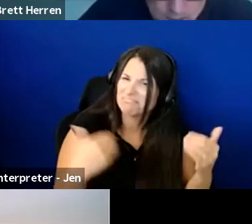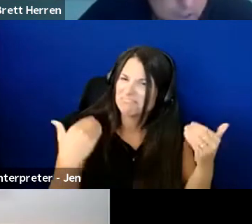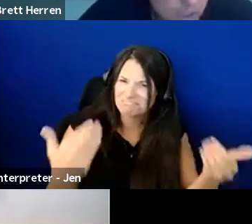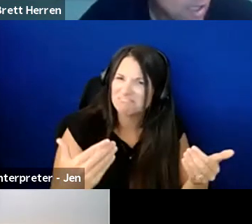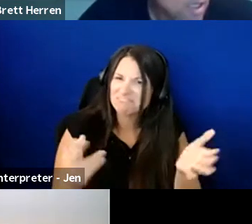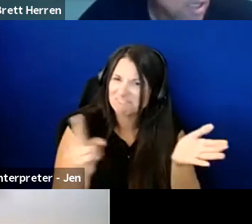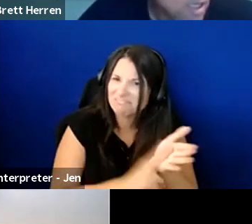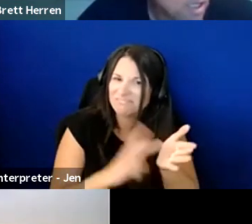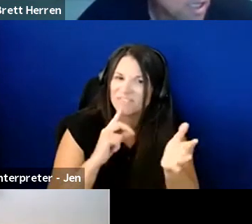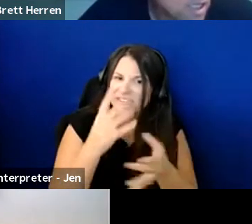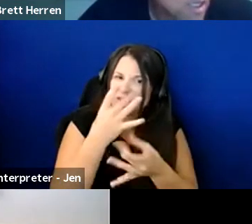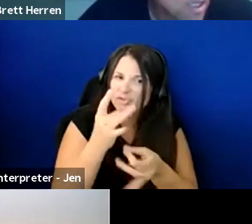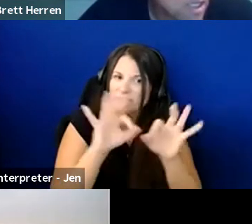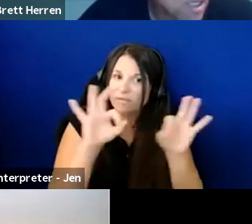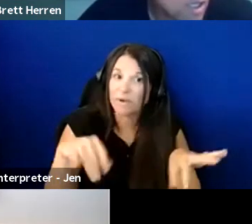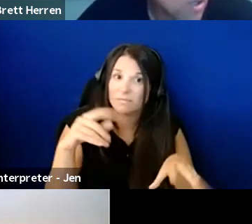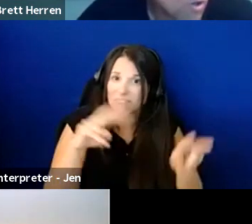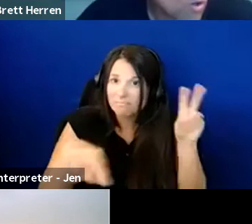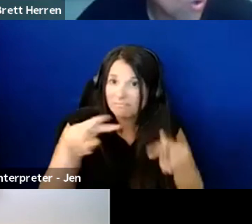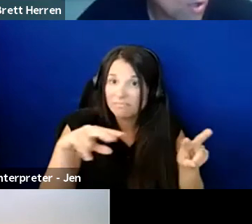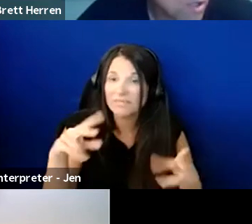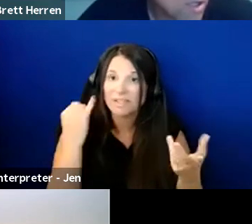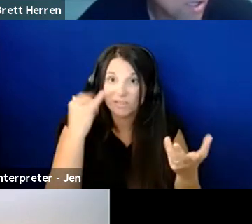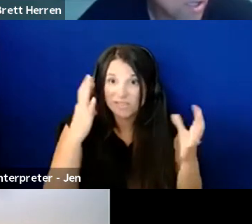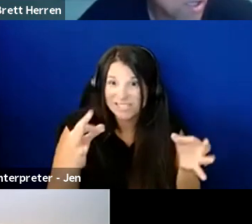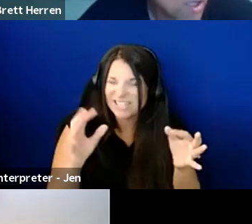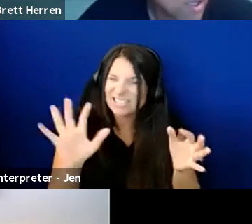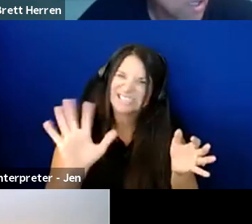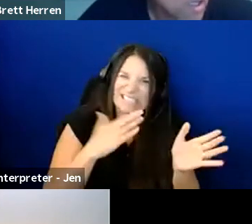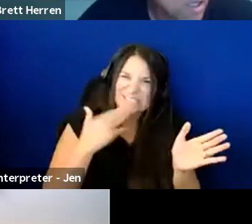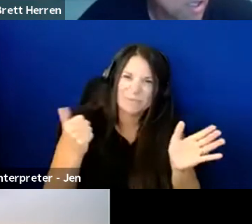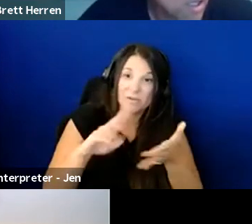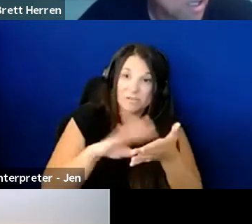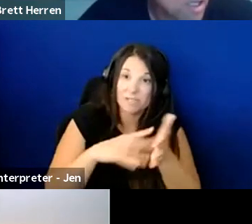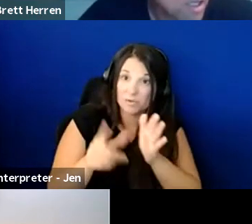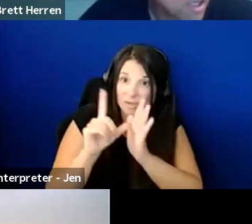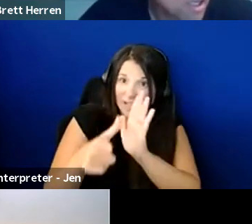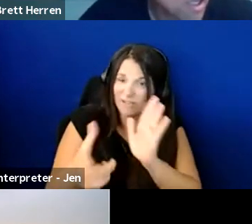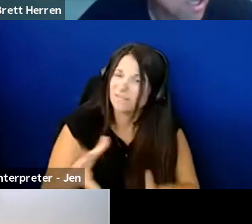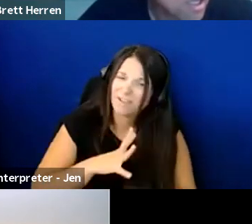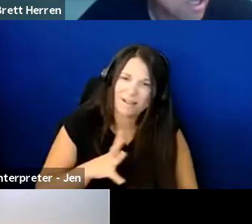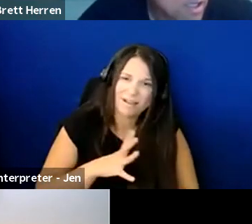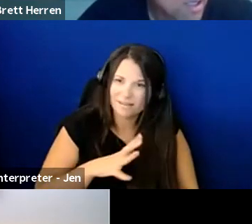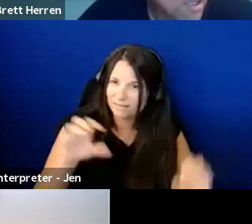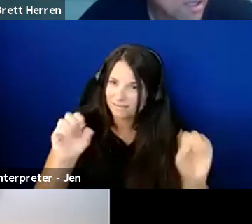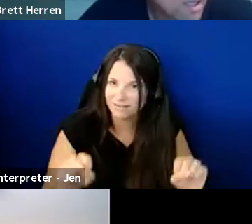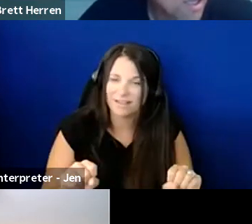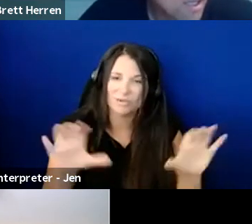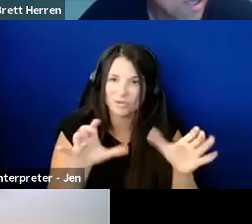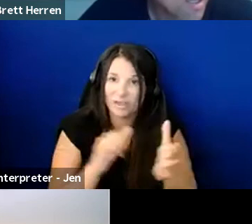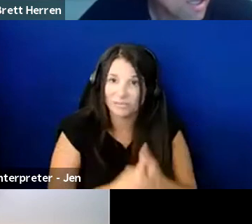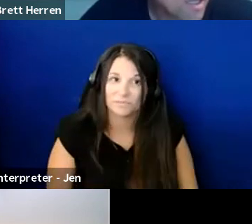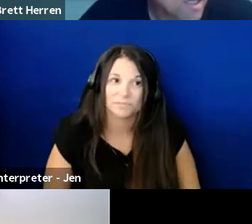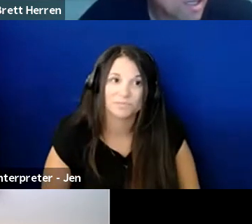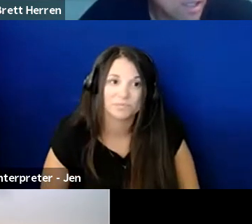form. Come see what it looks like. If you decide that you need to reschedule it for later on, we can arrange that. It's not a problem at all. And I